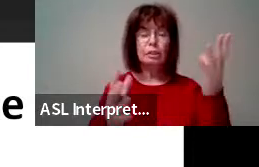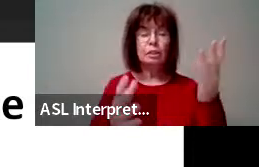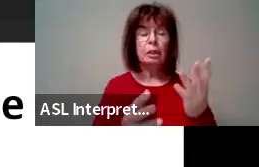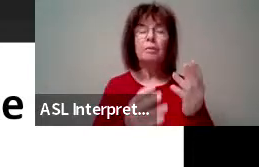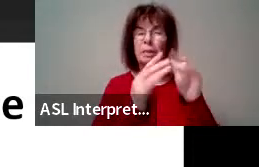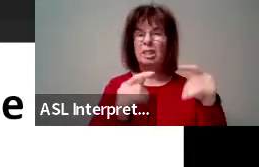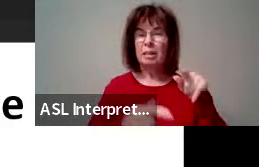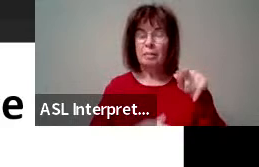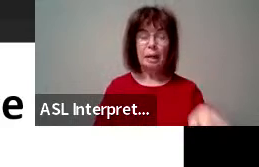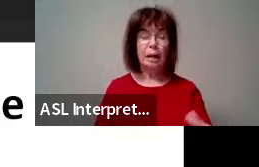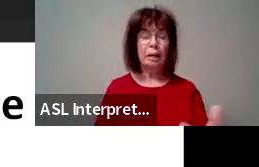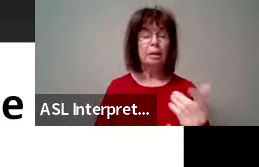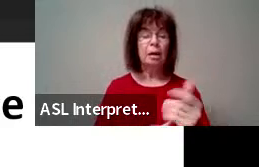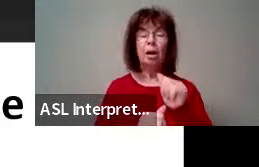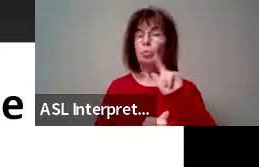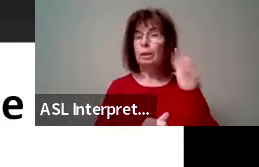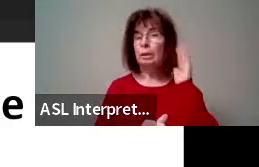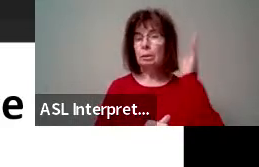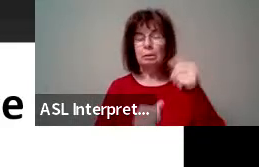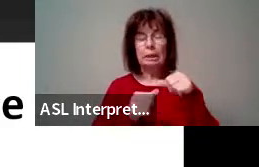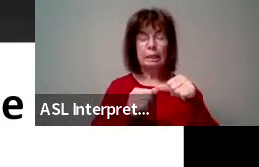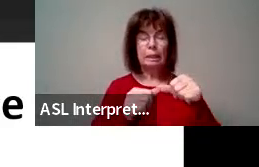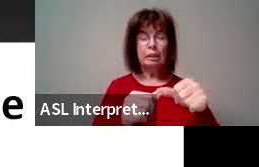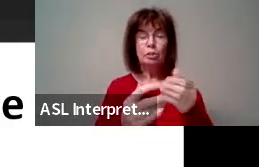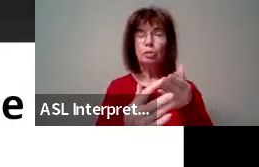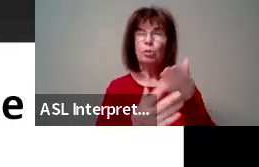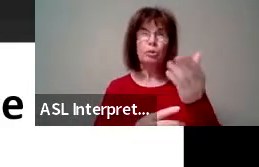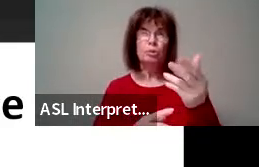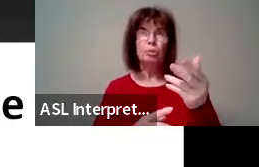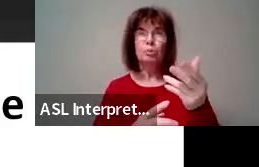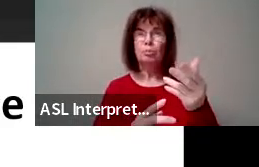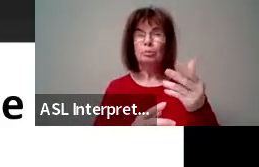is continuing through this next 3 to 4 months.